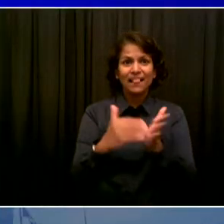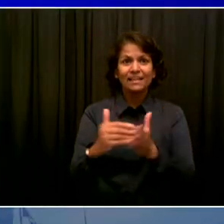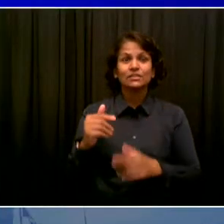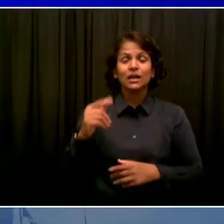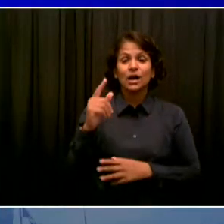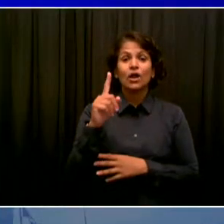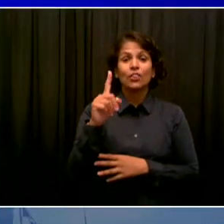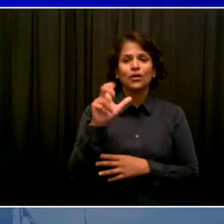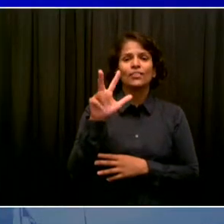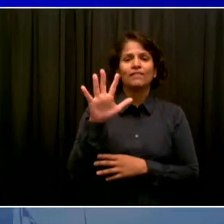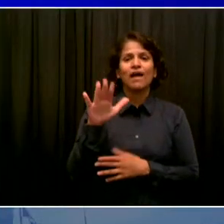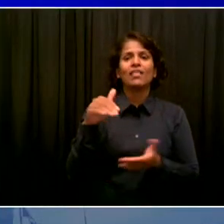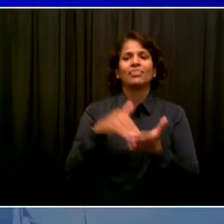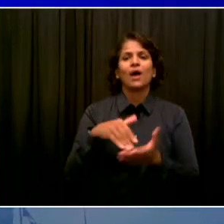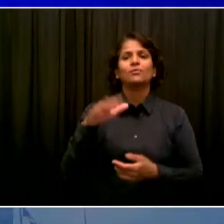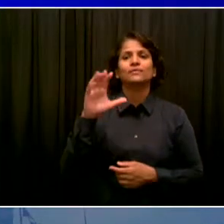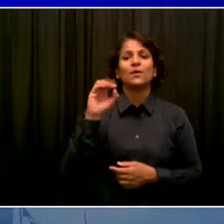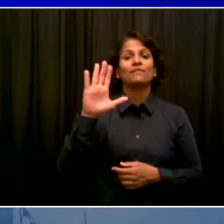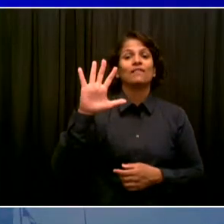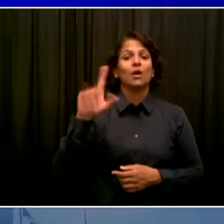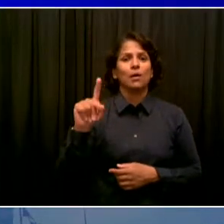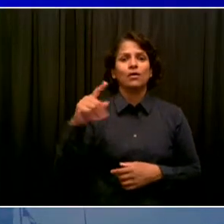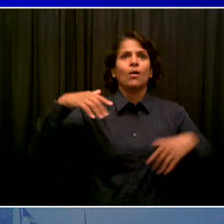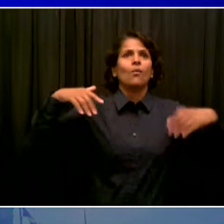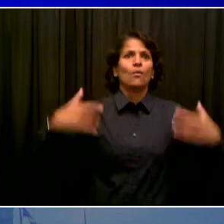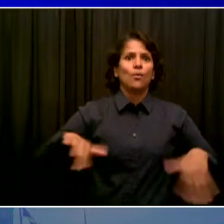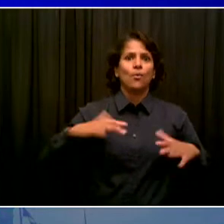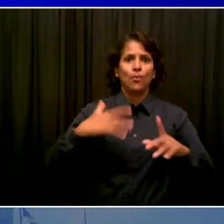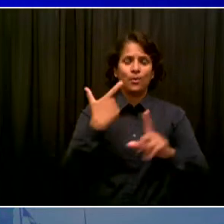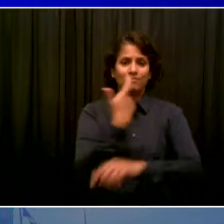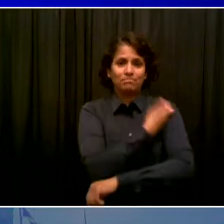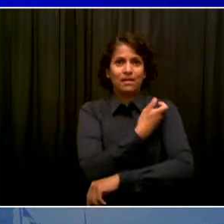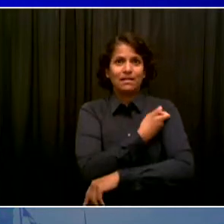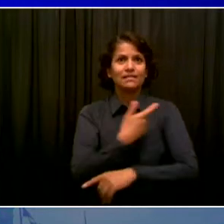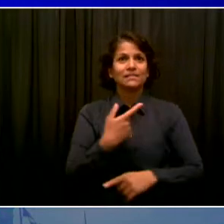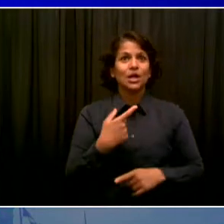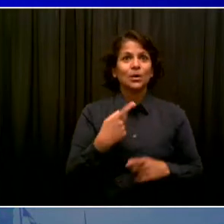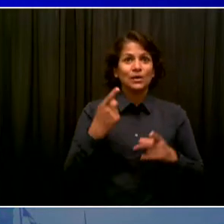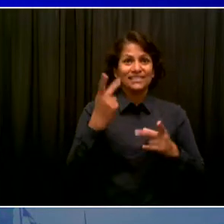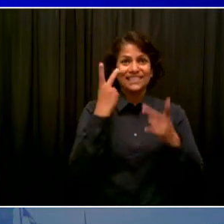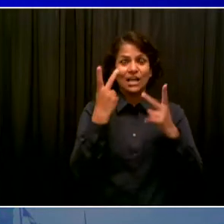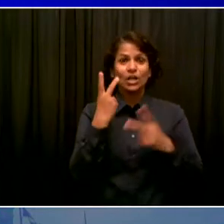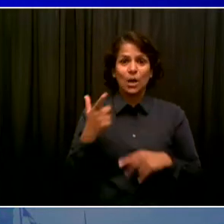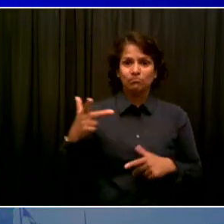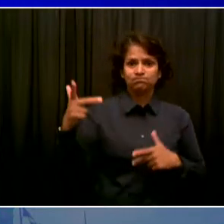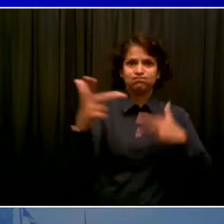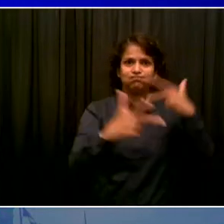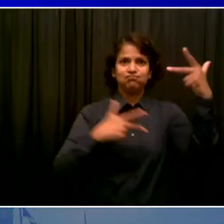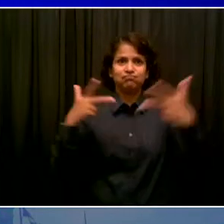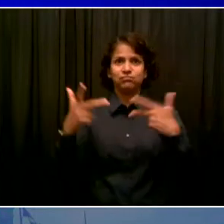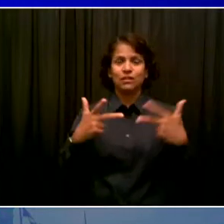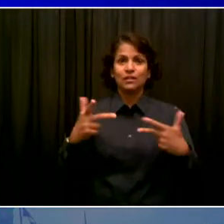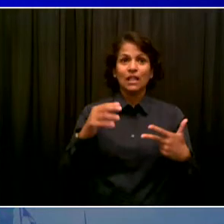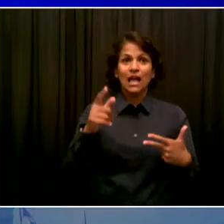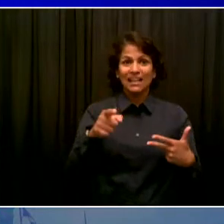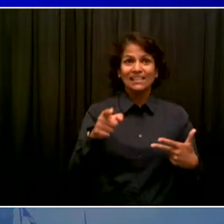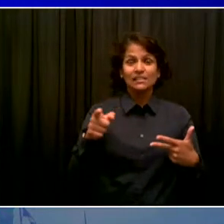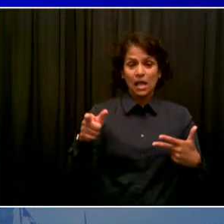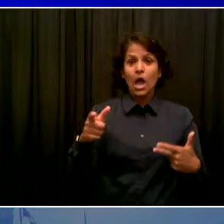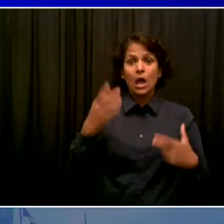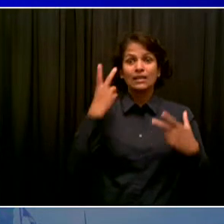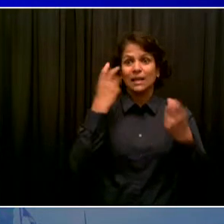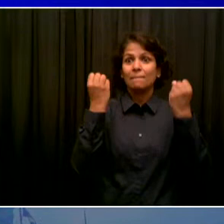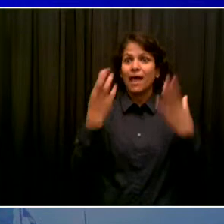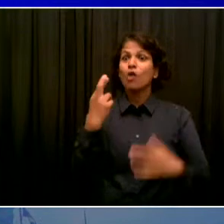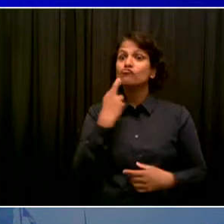11,135,051 doses administered to date, and you're going to see those mobile vans out at restaurants. It's going to be great today. Number 2,